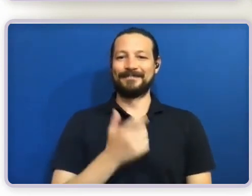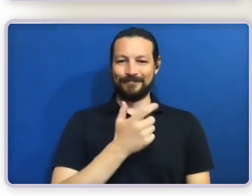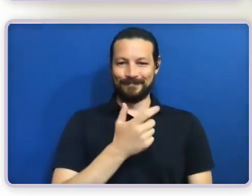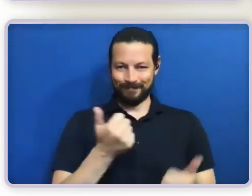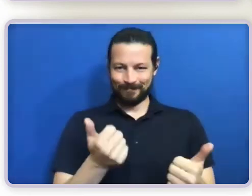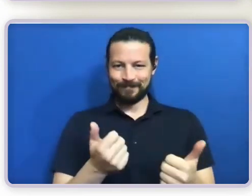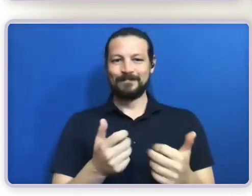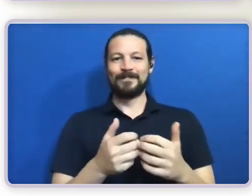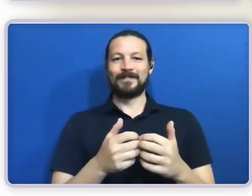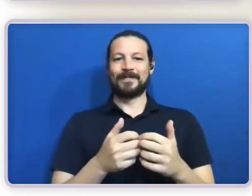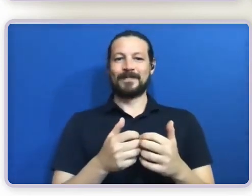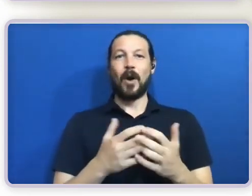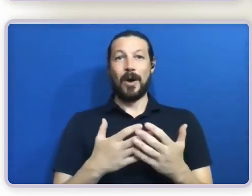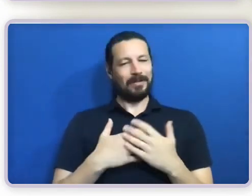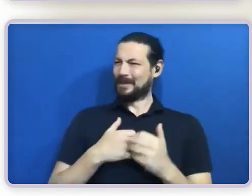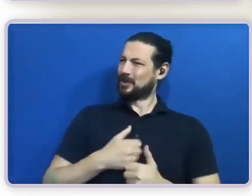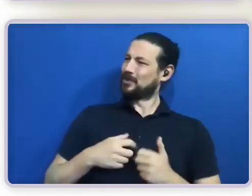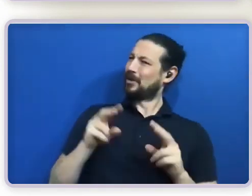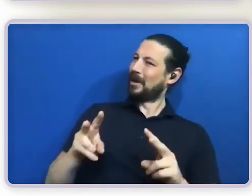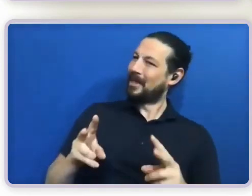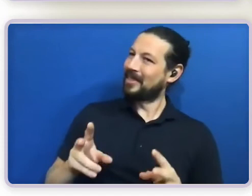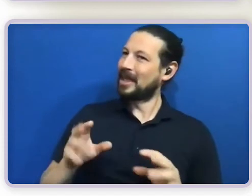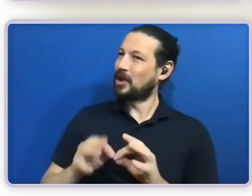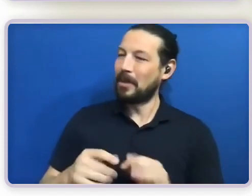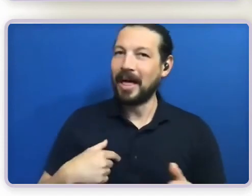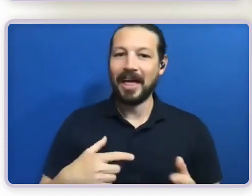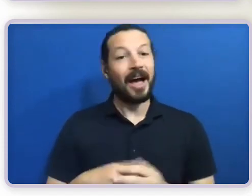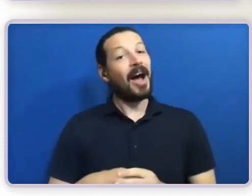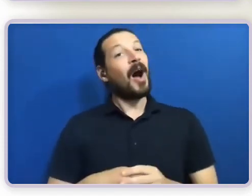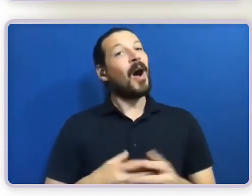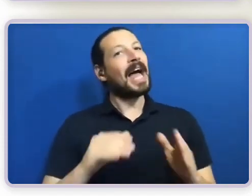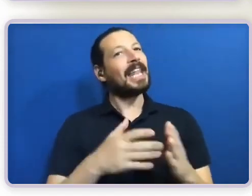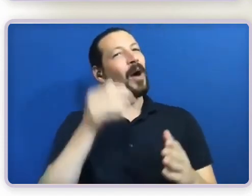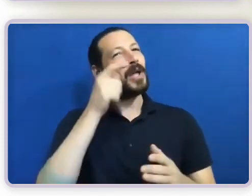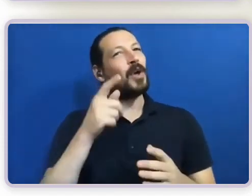I'm loving watching the interpreter, and now I know the sign for clicker.